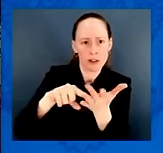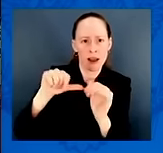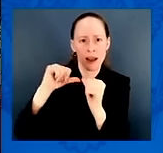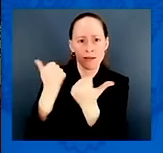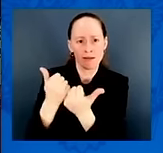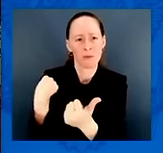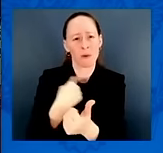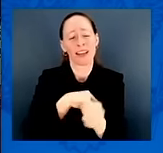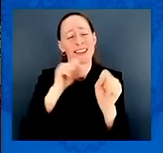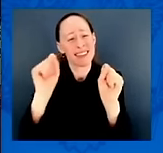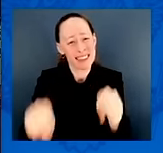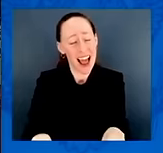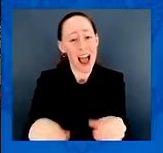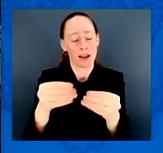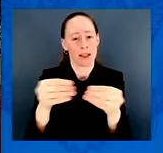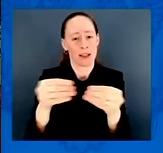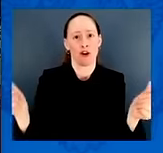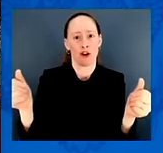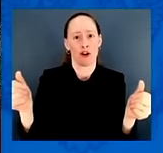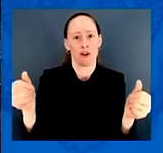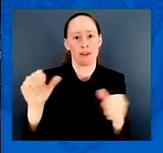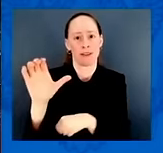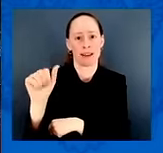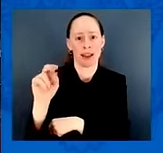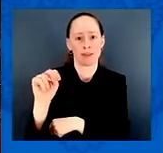we will.